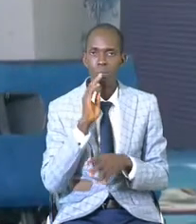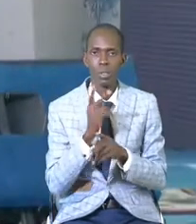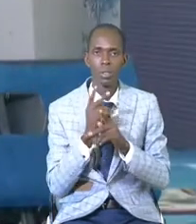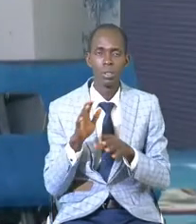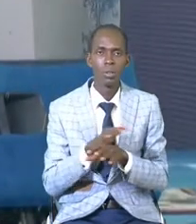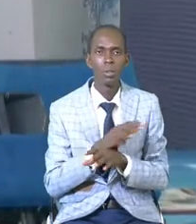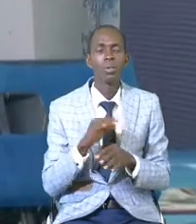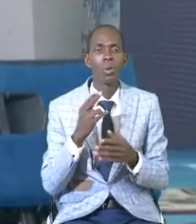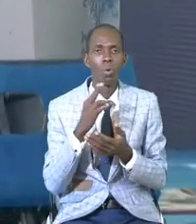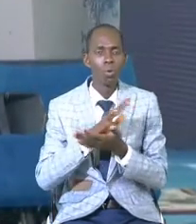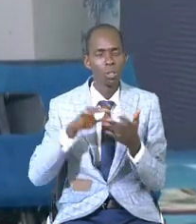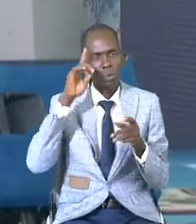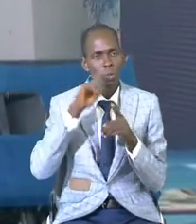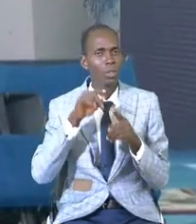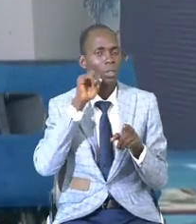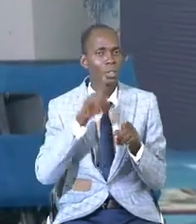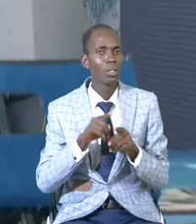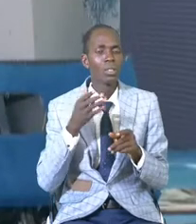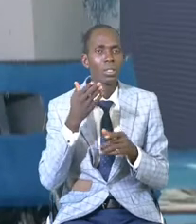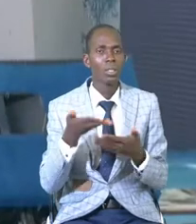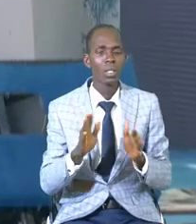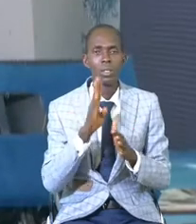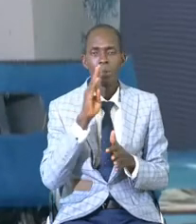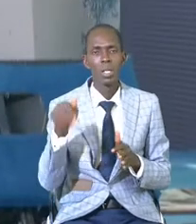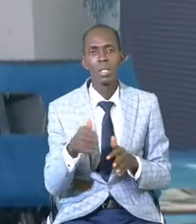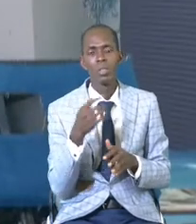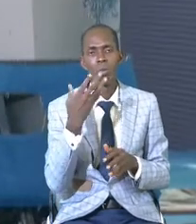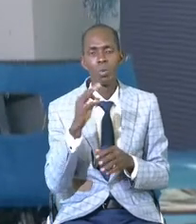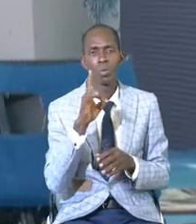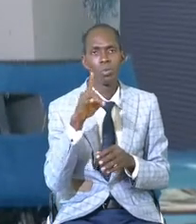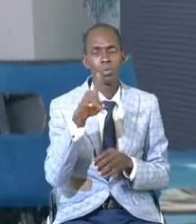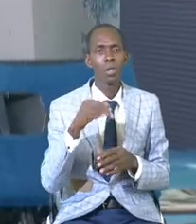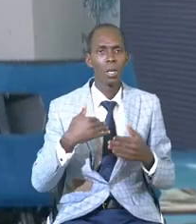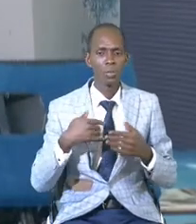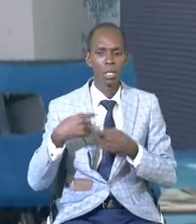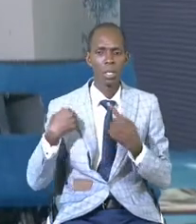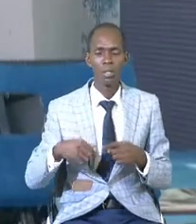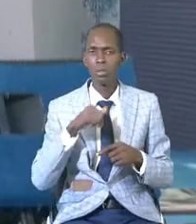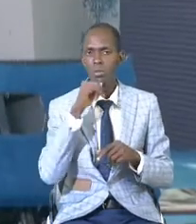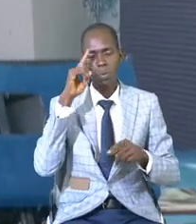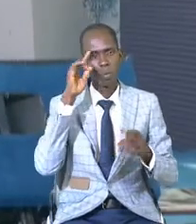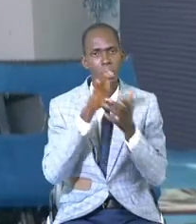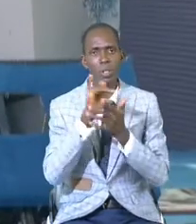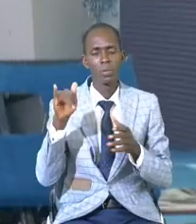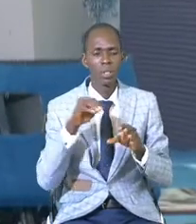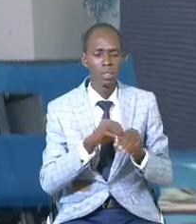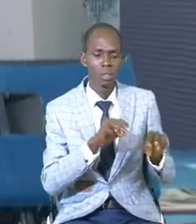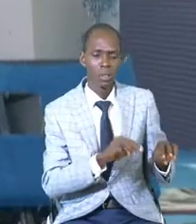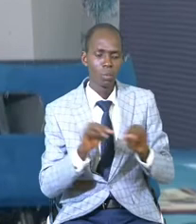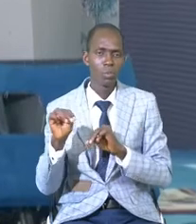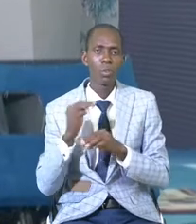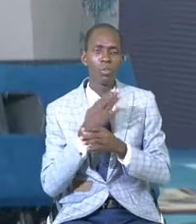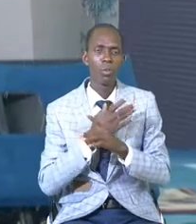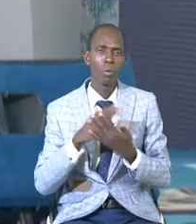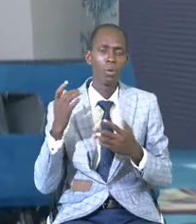be in any of you an evil heart of unbelief in departing from the living God. Look at verse 13.